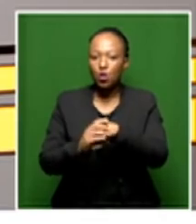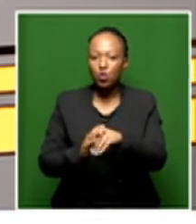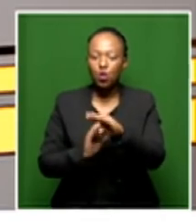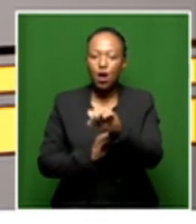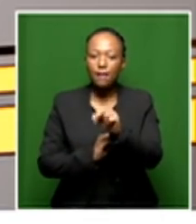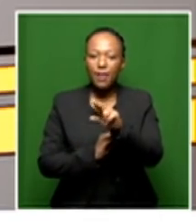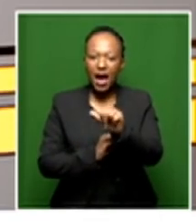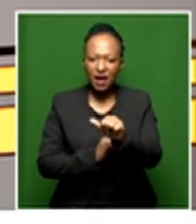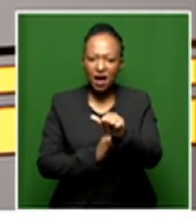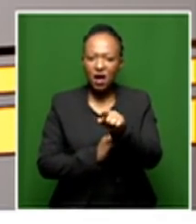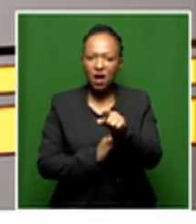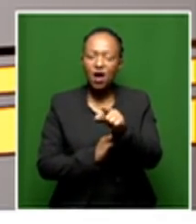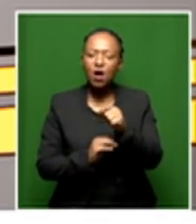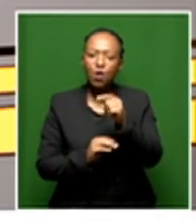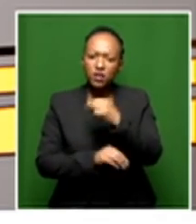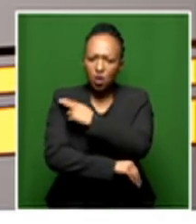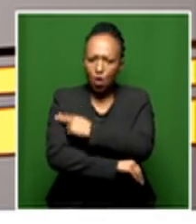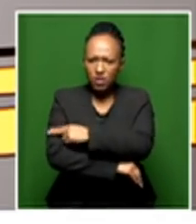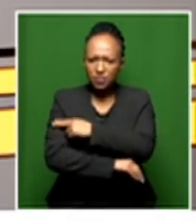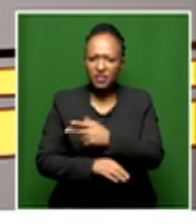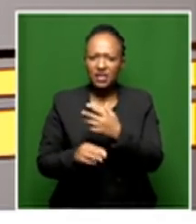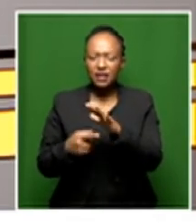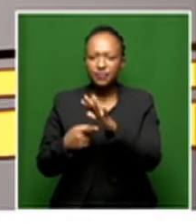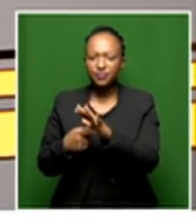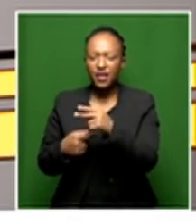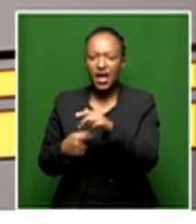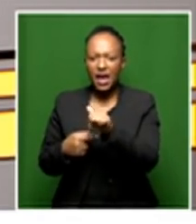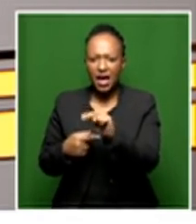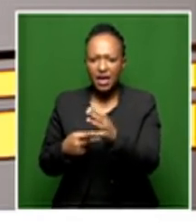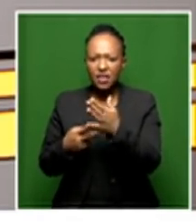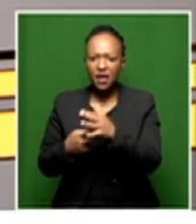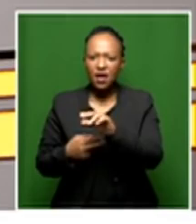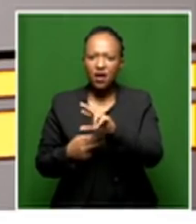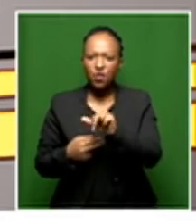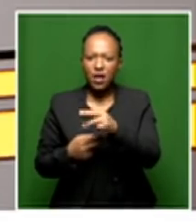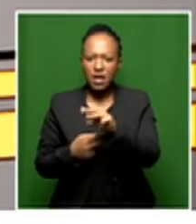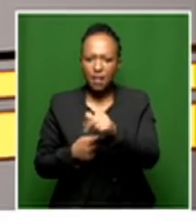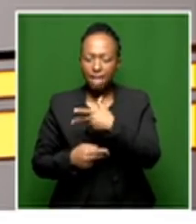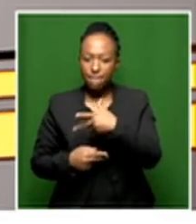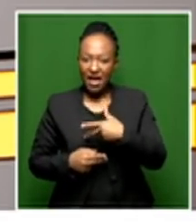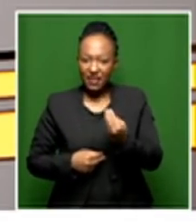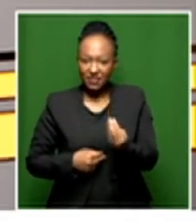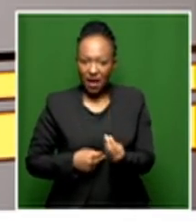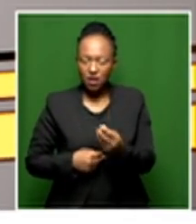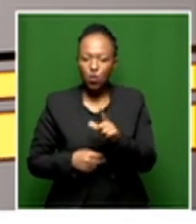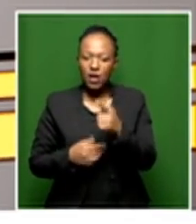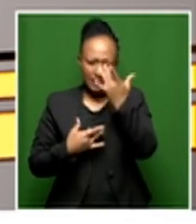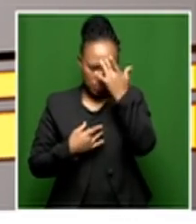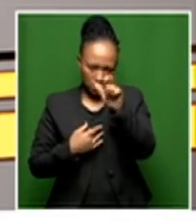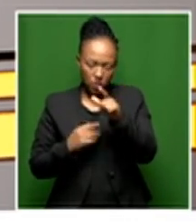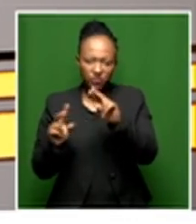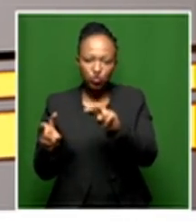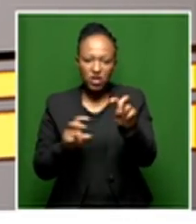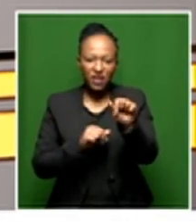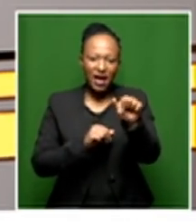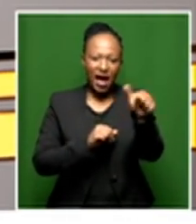Academic Hospital, Helen Joseph Hospital and the Rahima Moosa Mother and Child Hospital. Patients have had to be transferred to other hospitals